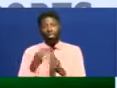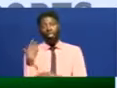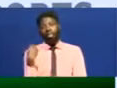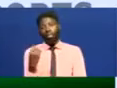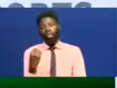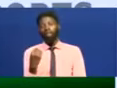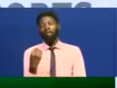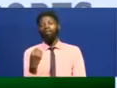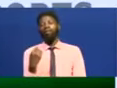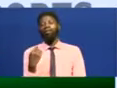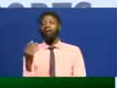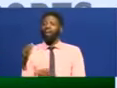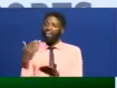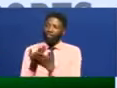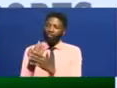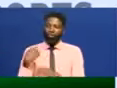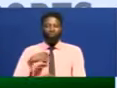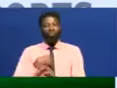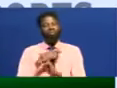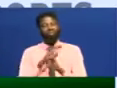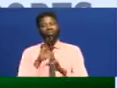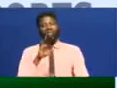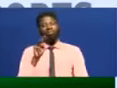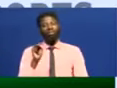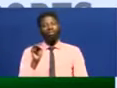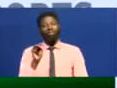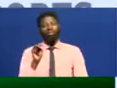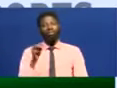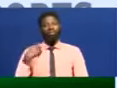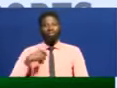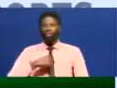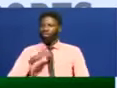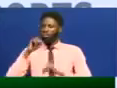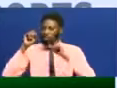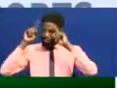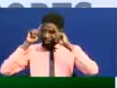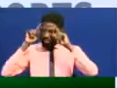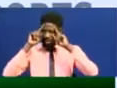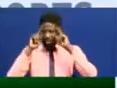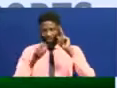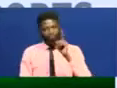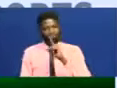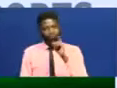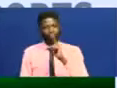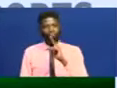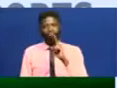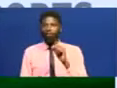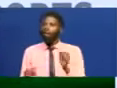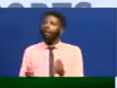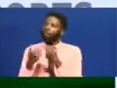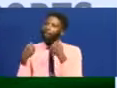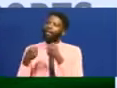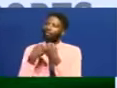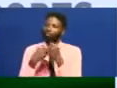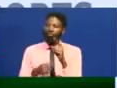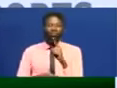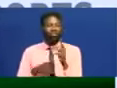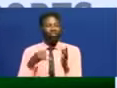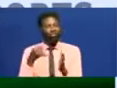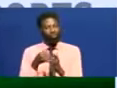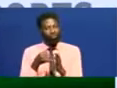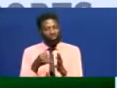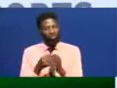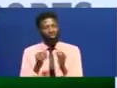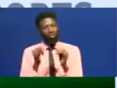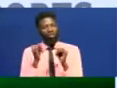shillings. Good people, it is not erratic, it is not accidental, it is part of this